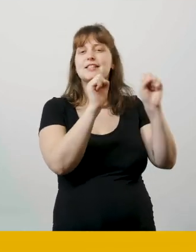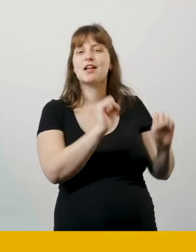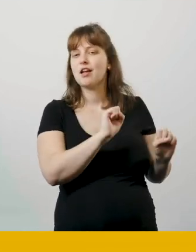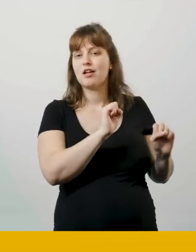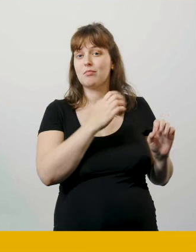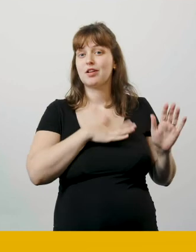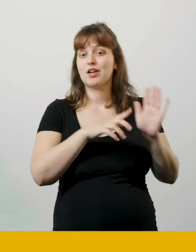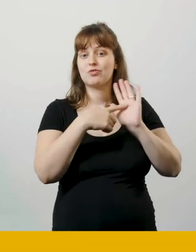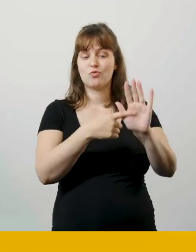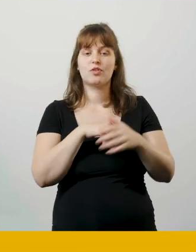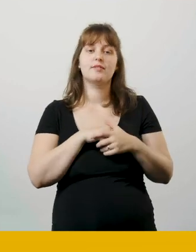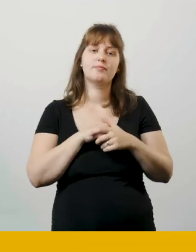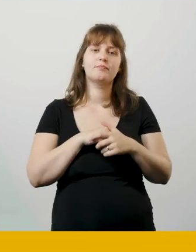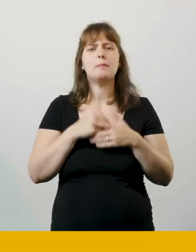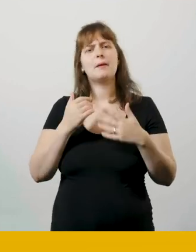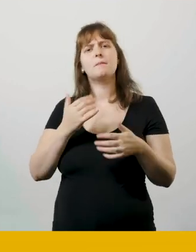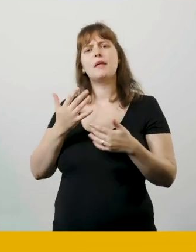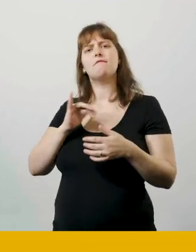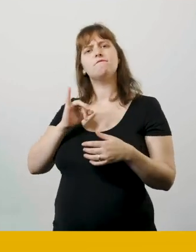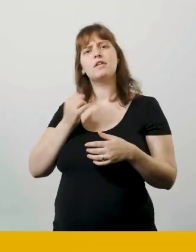share with you